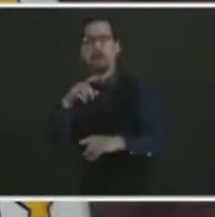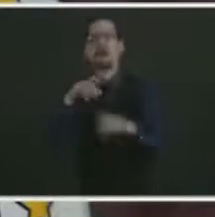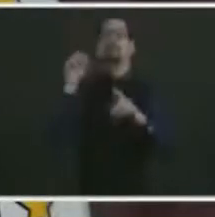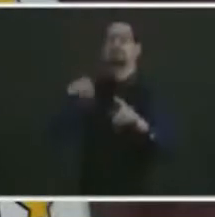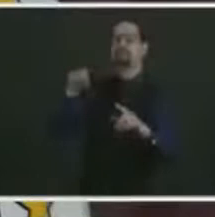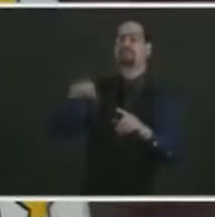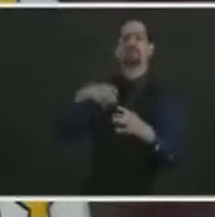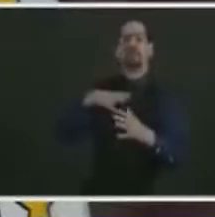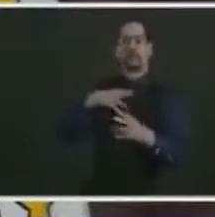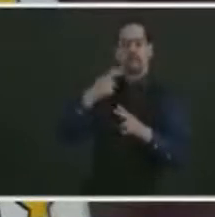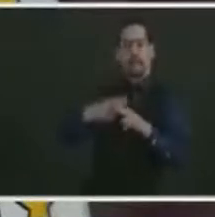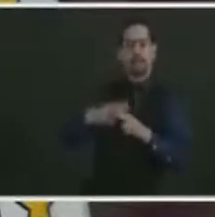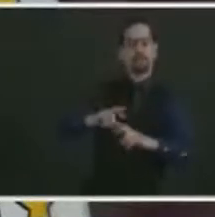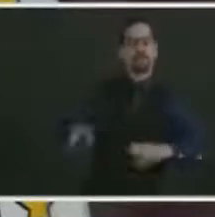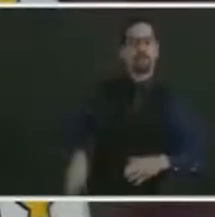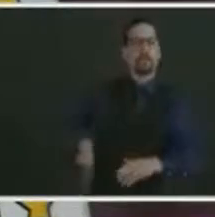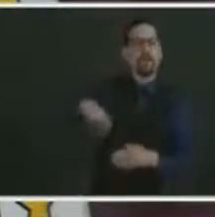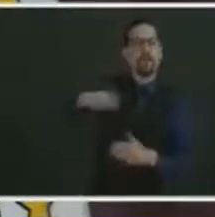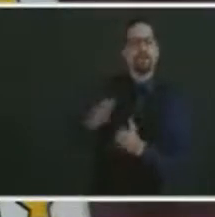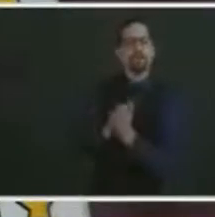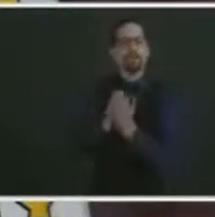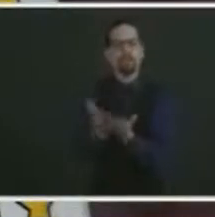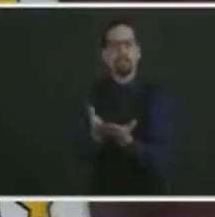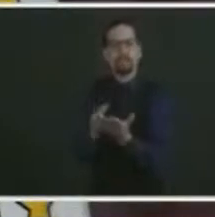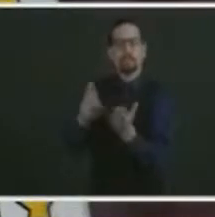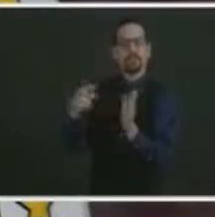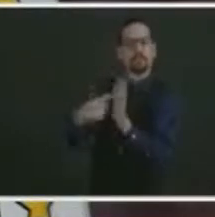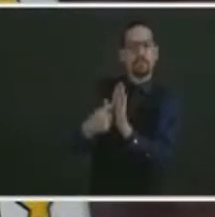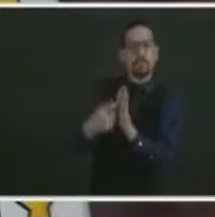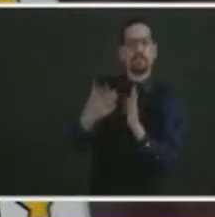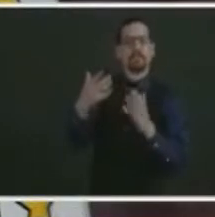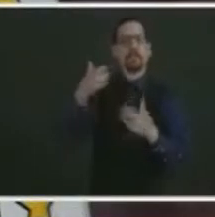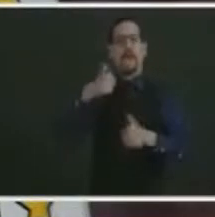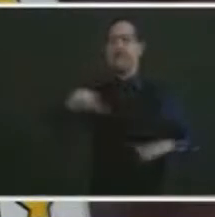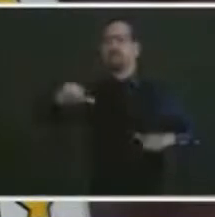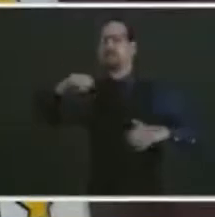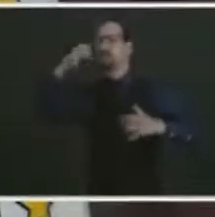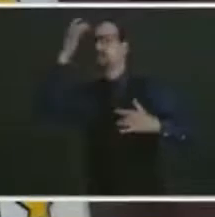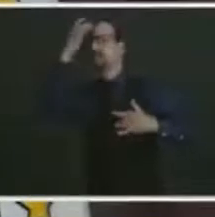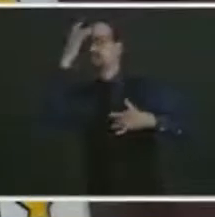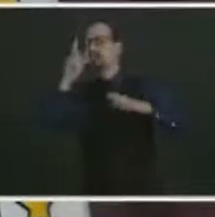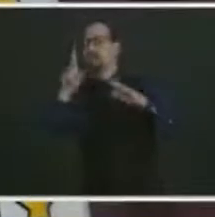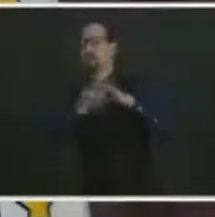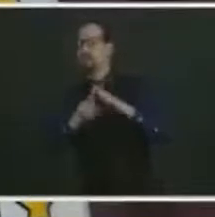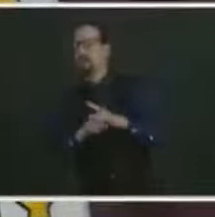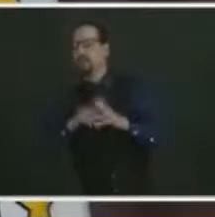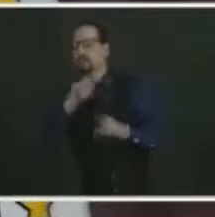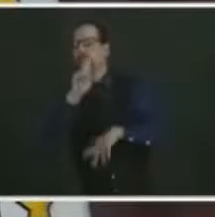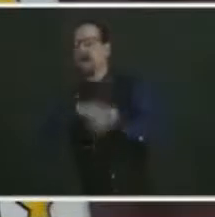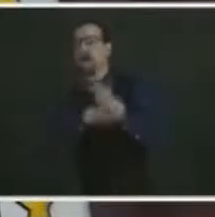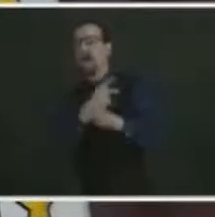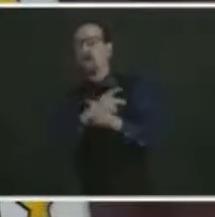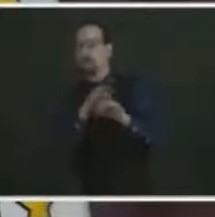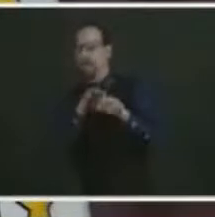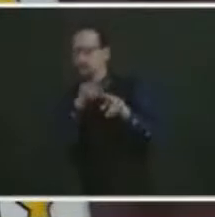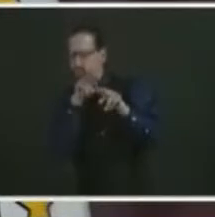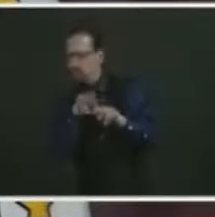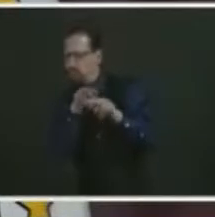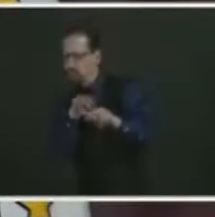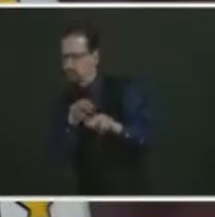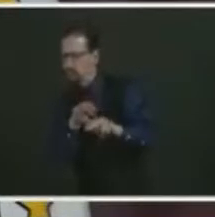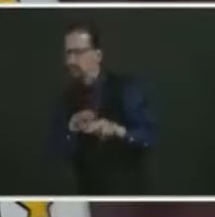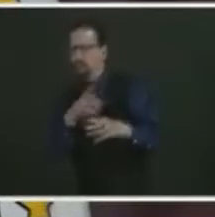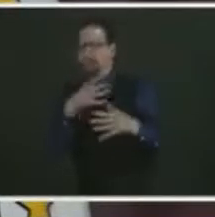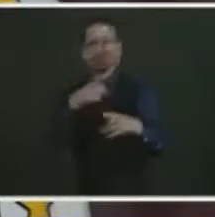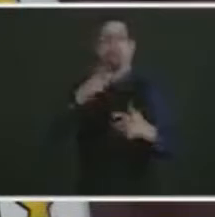about symptom monitoring and information about how you could get tested. Because if you go to one of these